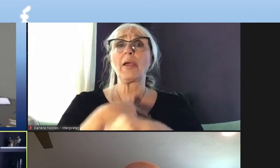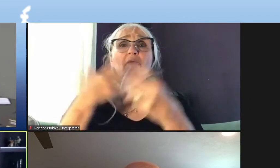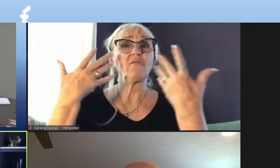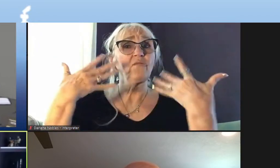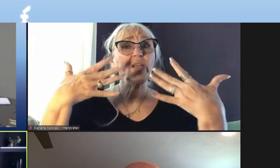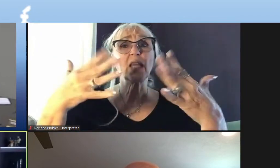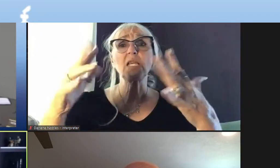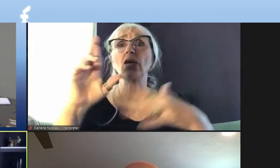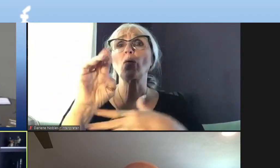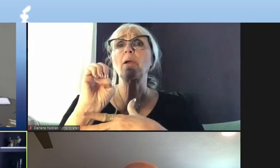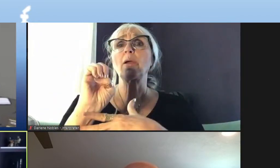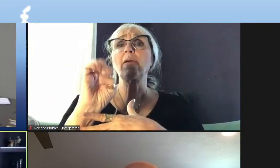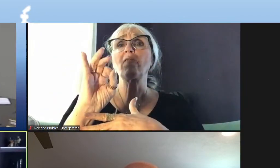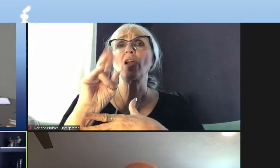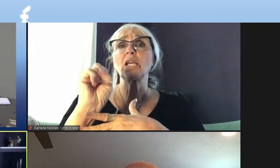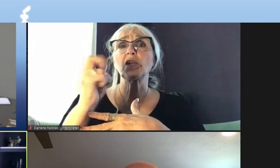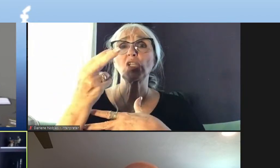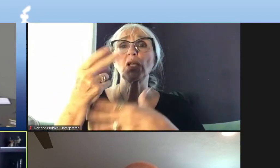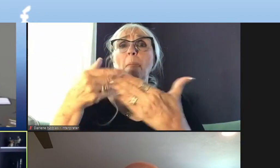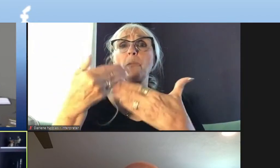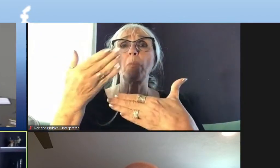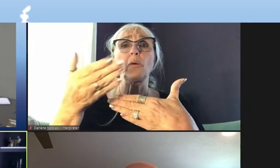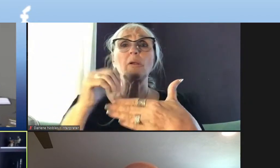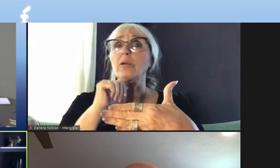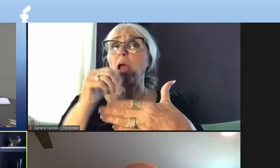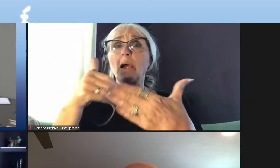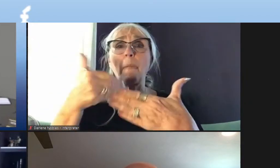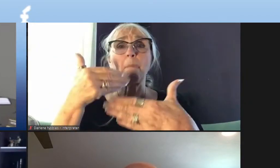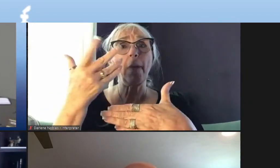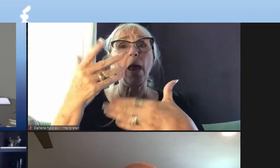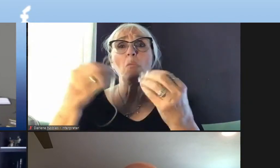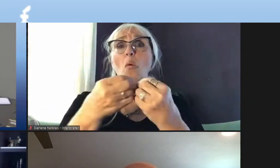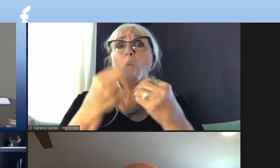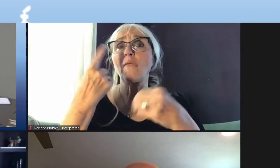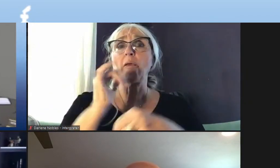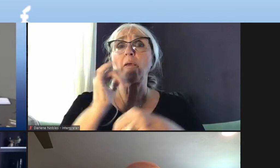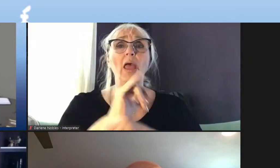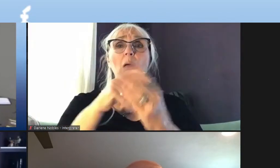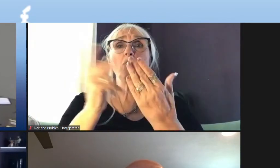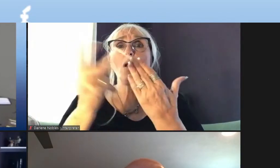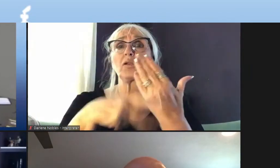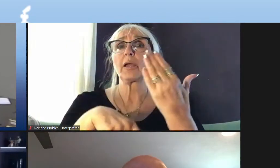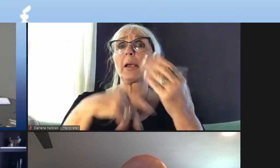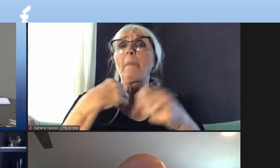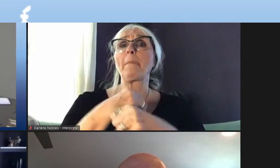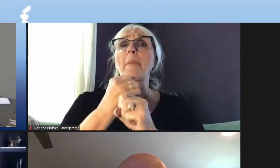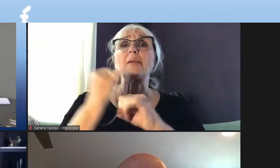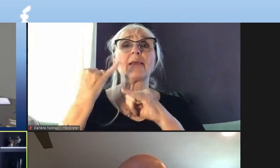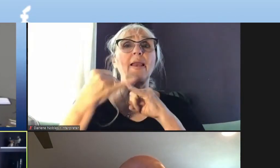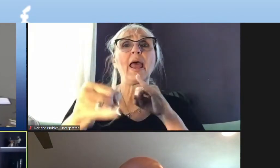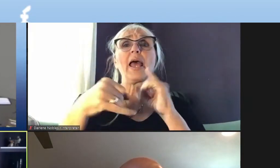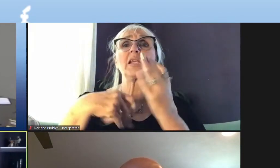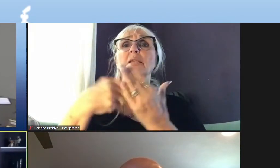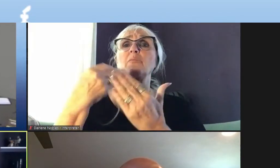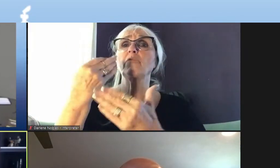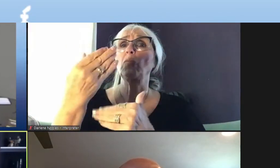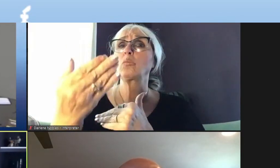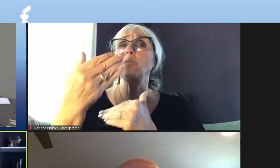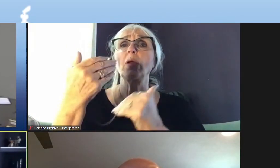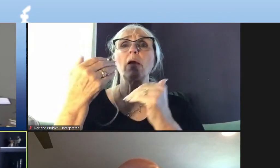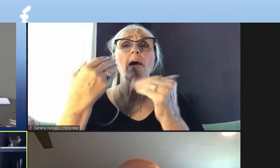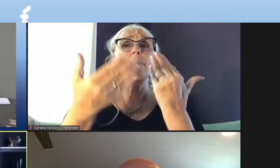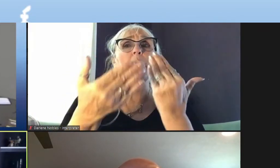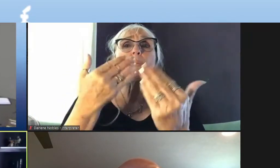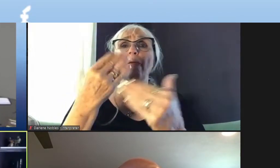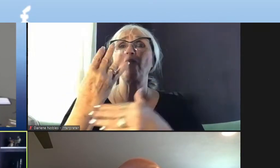refresh purchases. We won't be purchasing anymore for that project. Okay. We've made that final purchase, and we only lack maybe 4 or 5 of